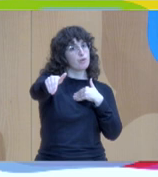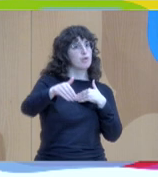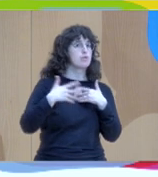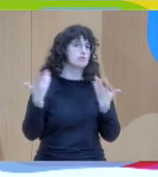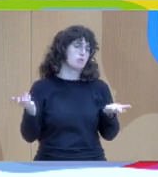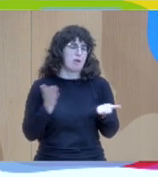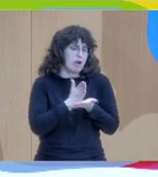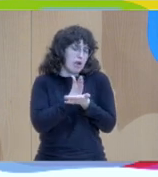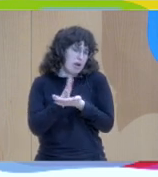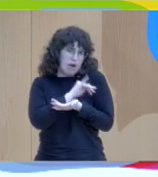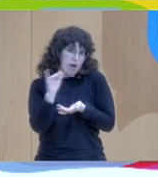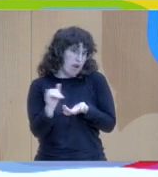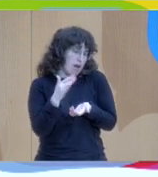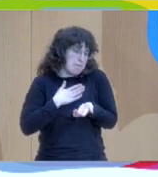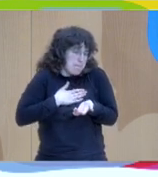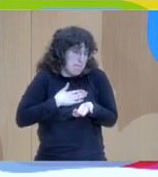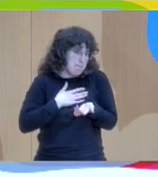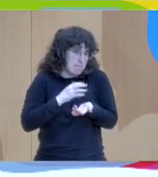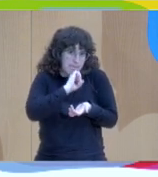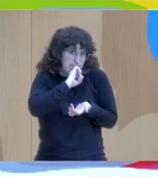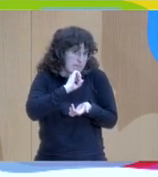into the future and now we are in the future I would say